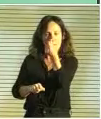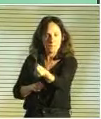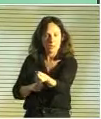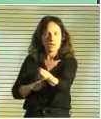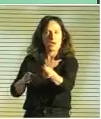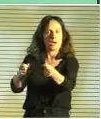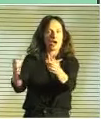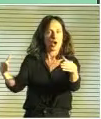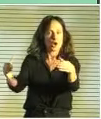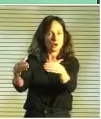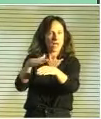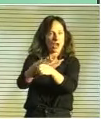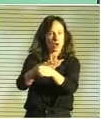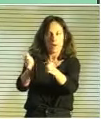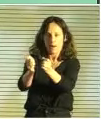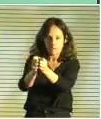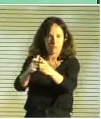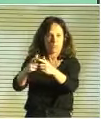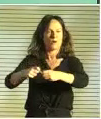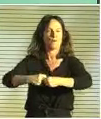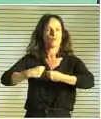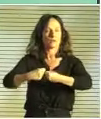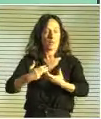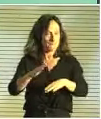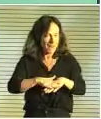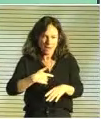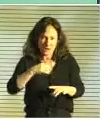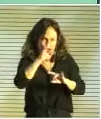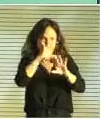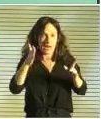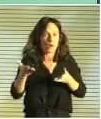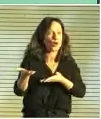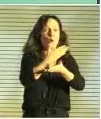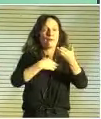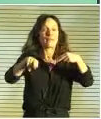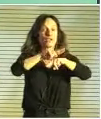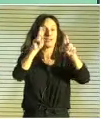of international development cooperation. We are excited about the